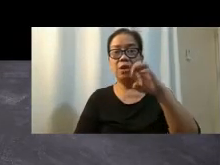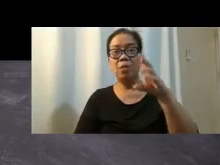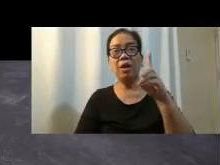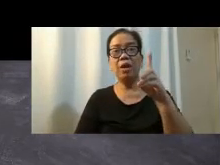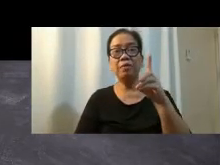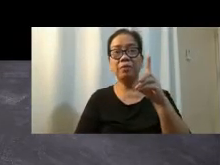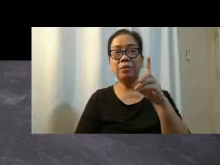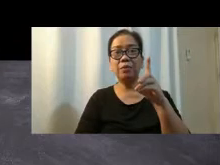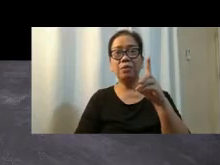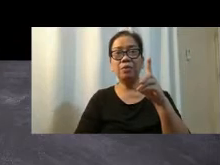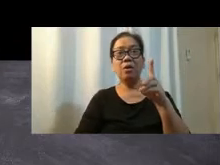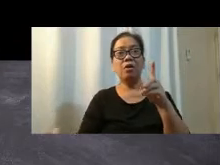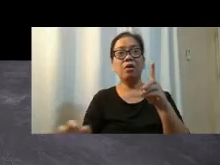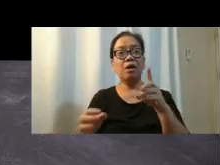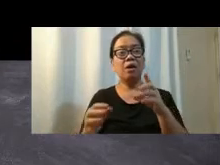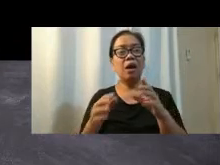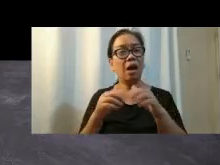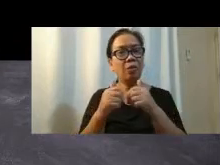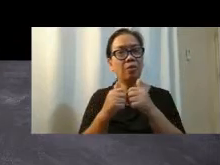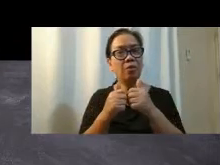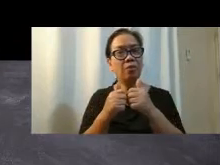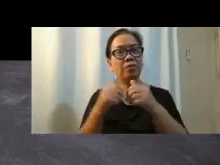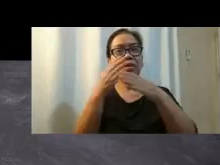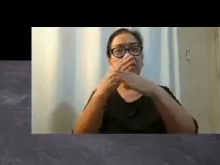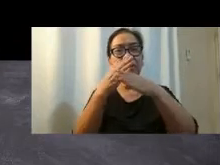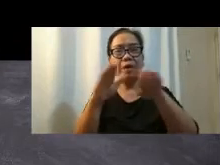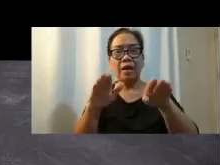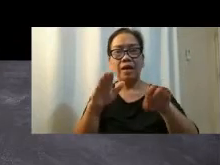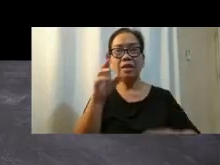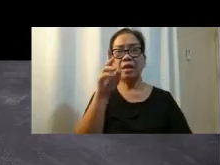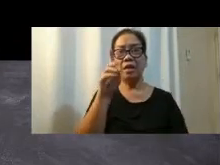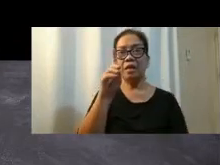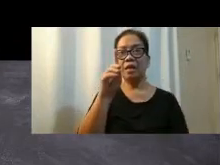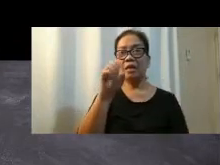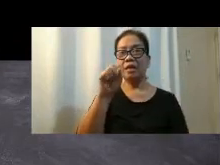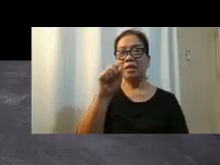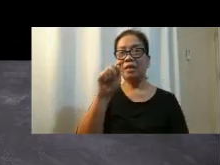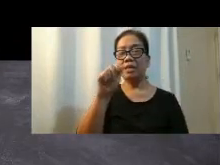speed, we have to how? Divide